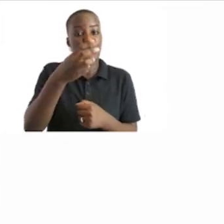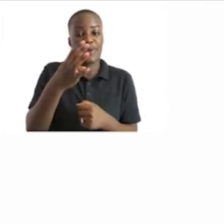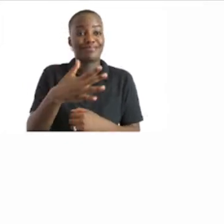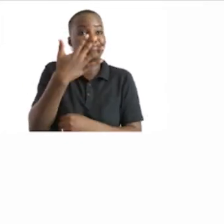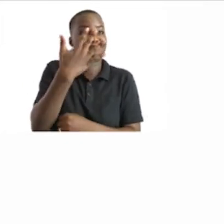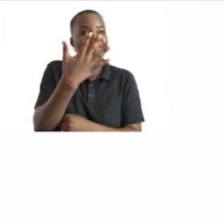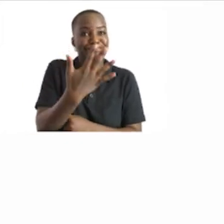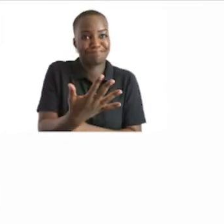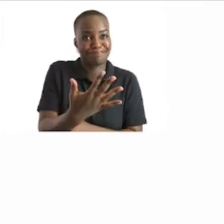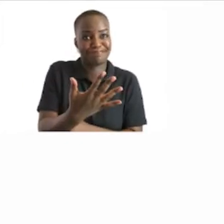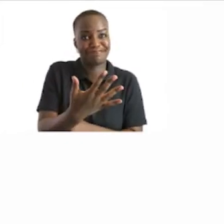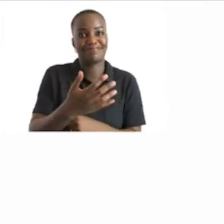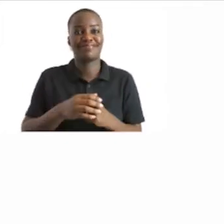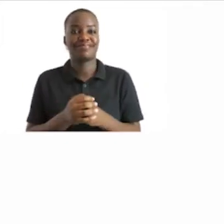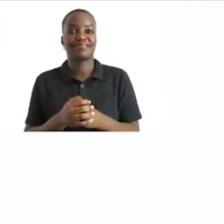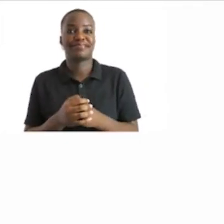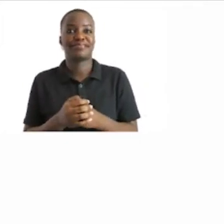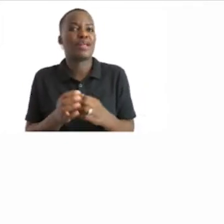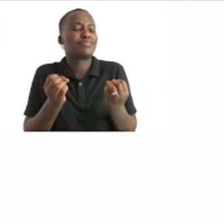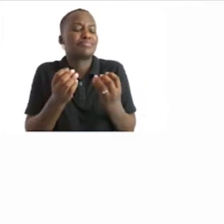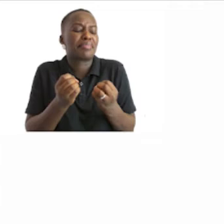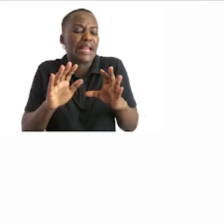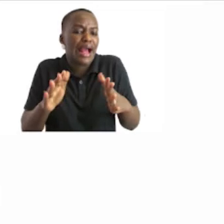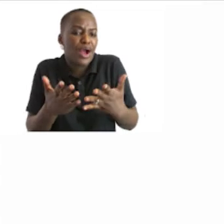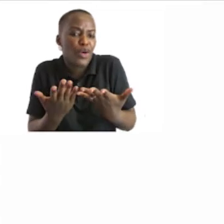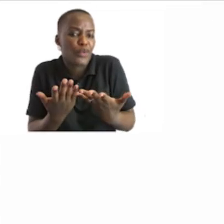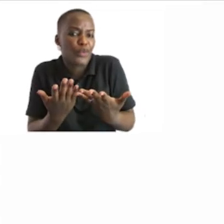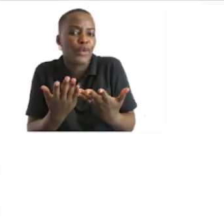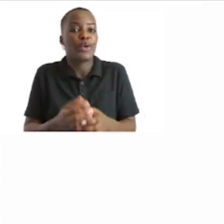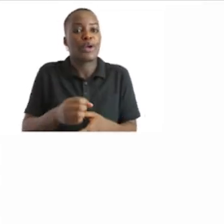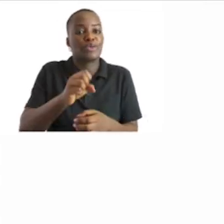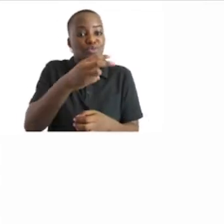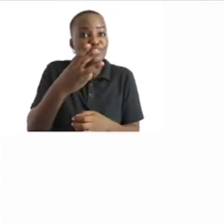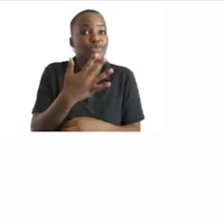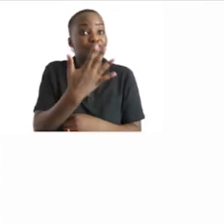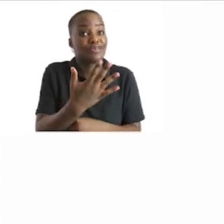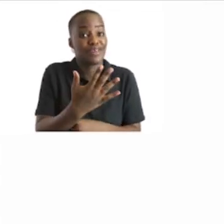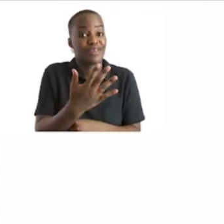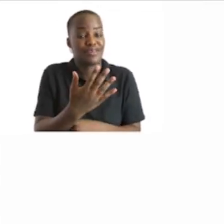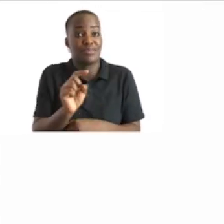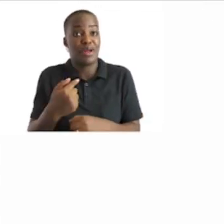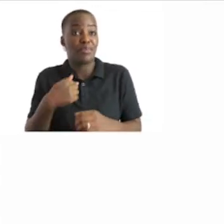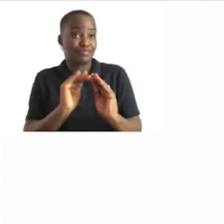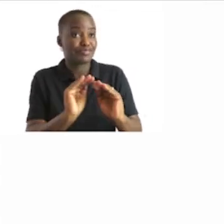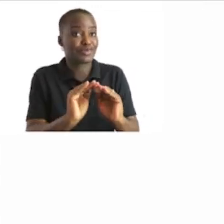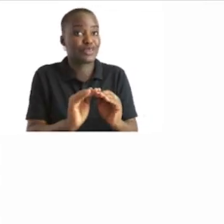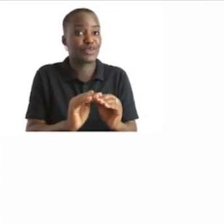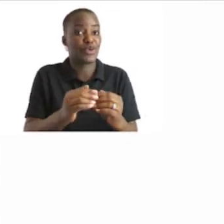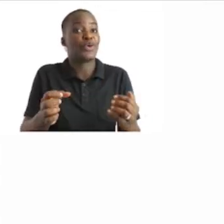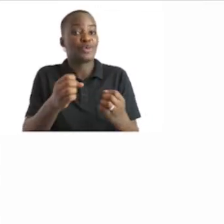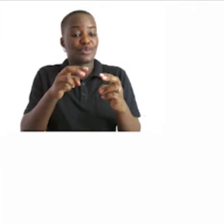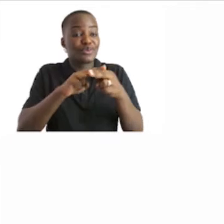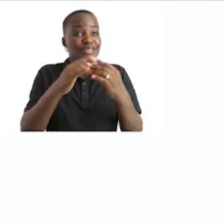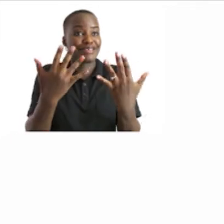in fives. Now there are many ways to count in fives, but I am going to teach you how to count in fives using your